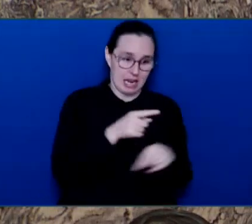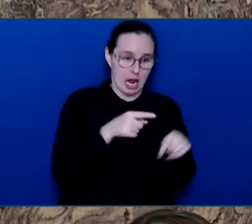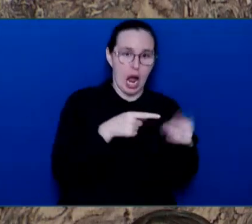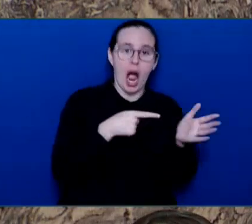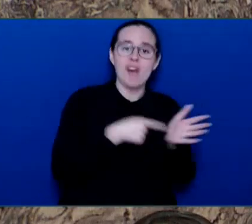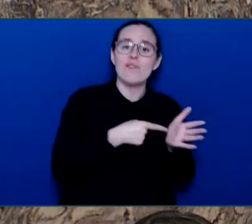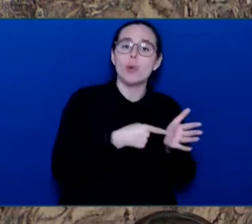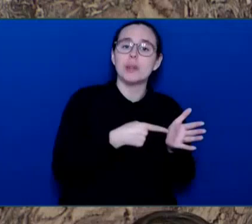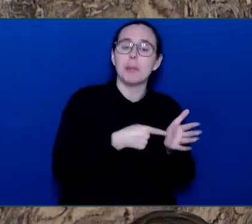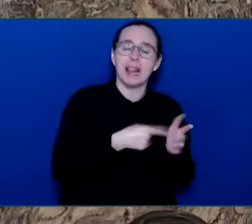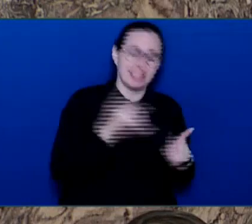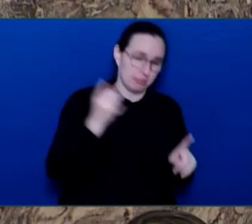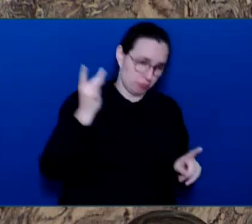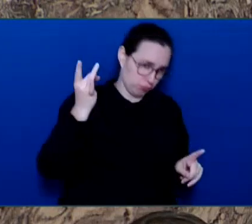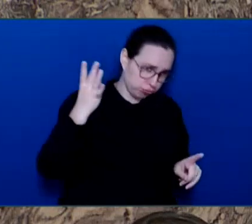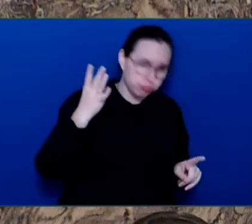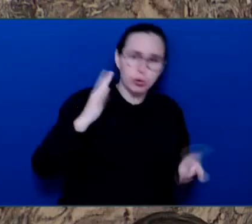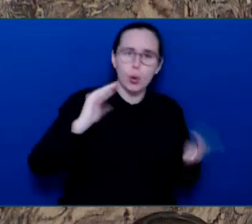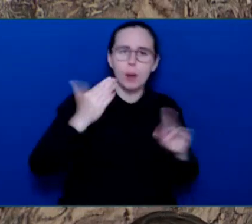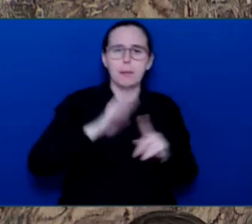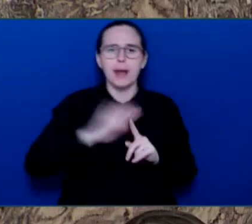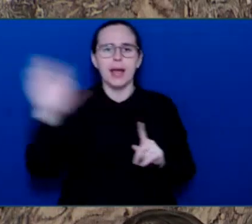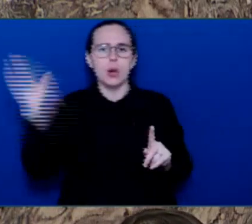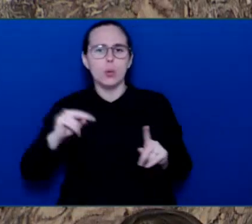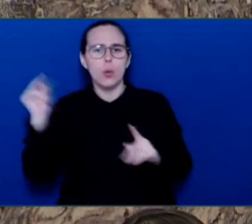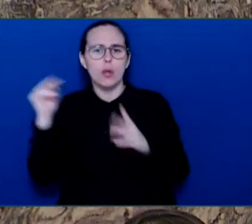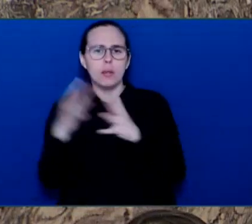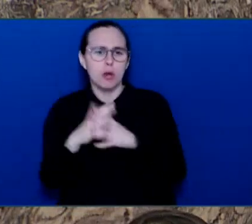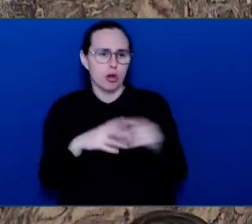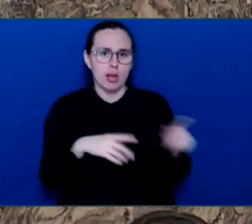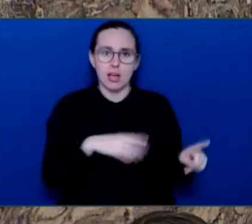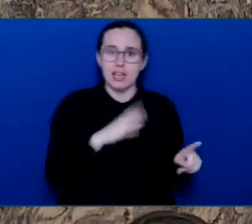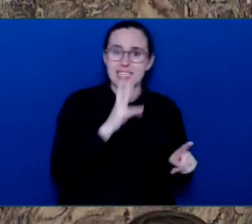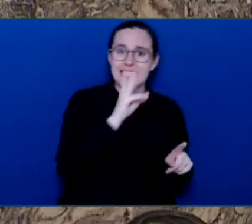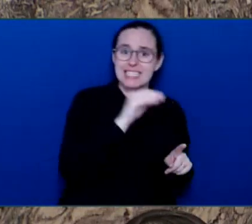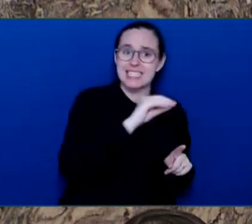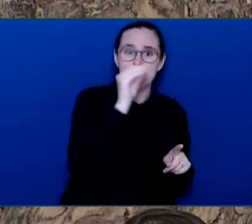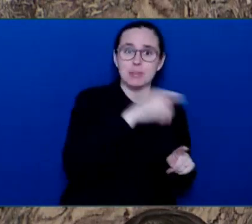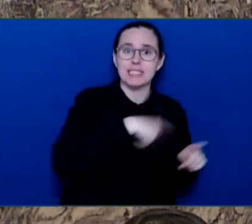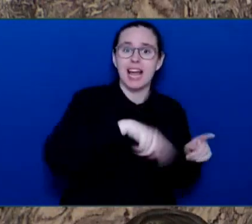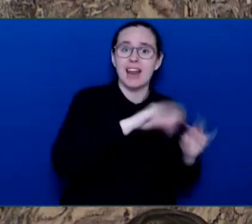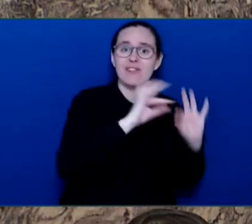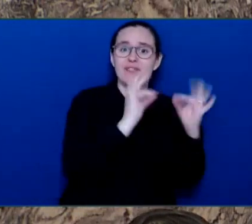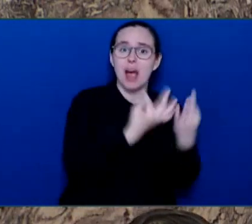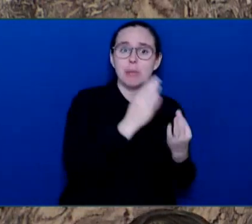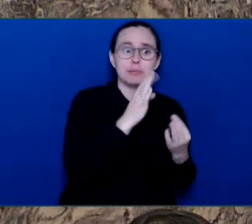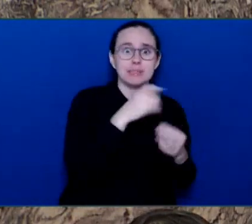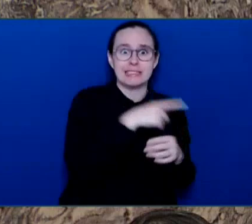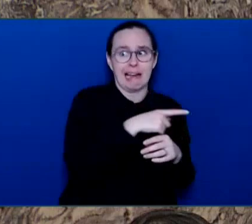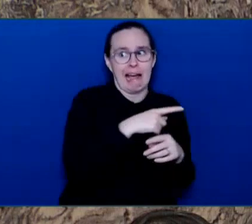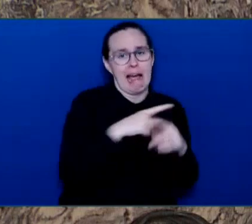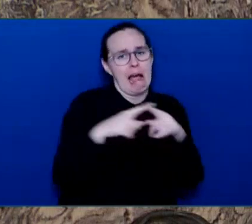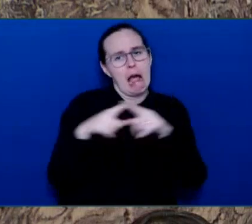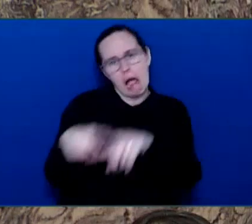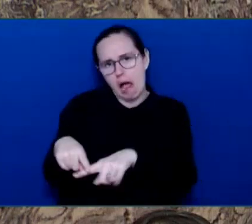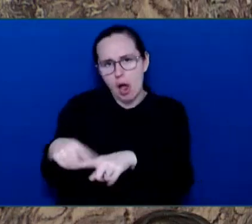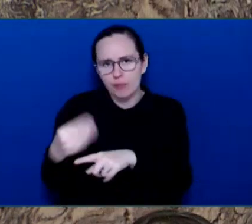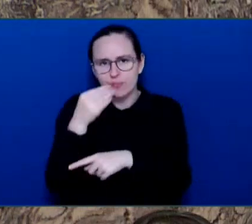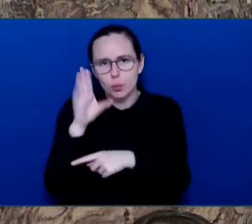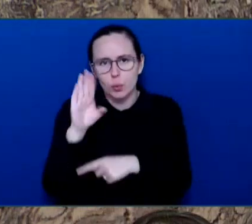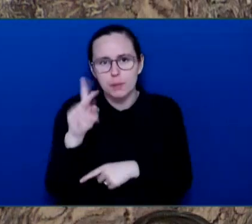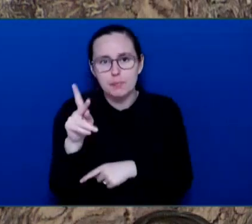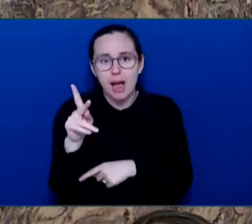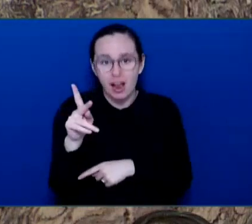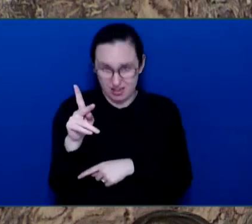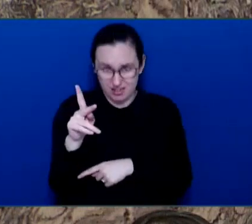includes 62,000 children a month, depend on the food bank. That is a clear sign of an affordability